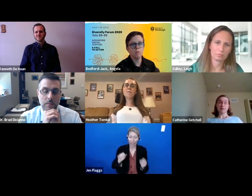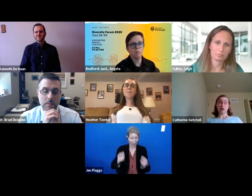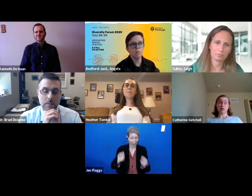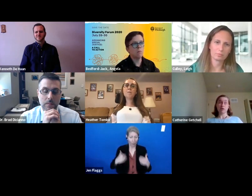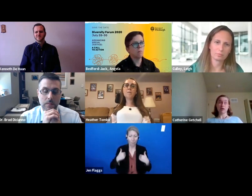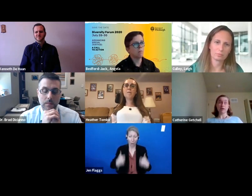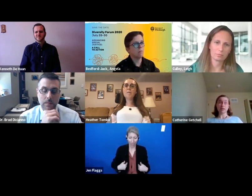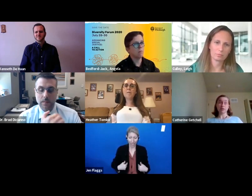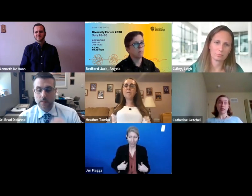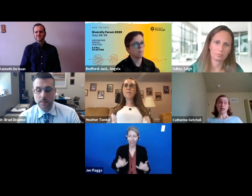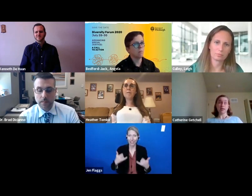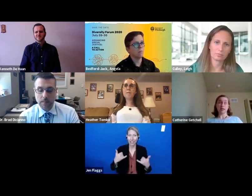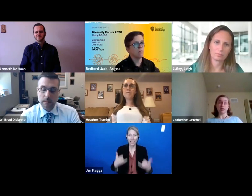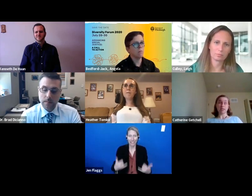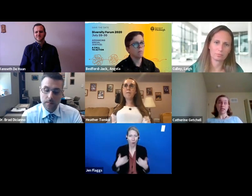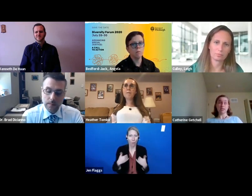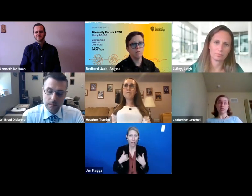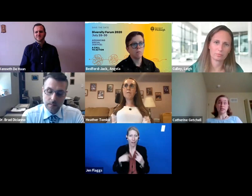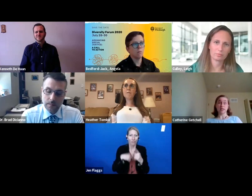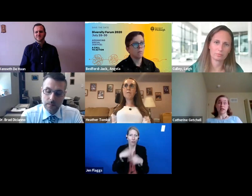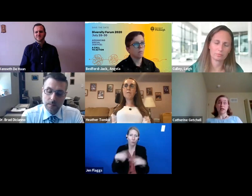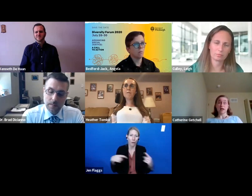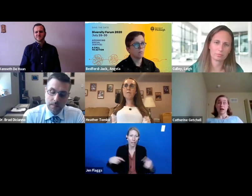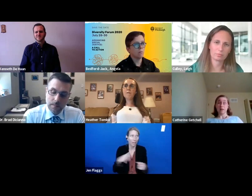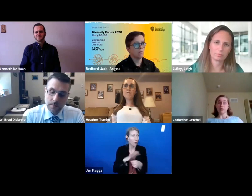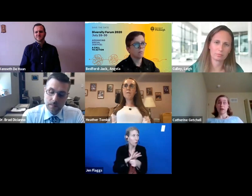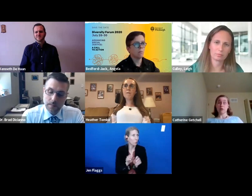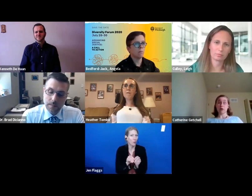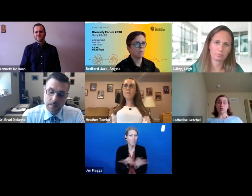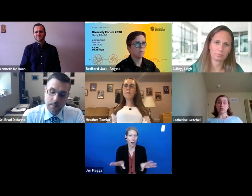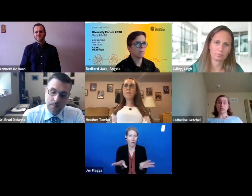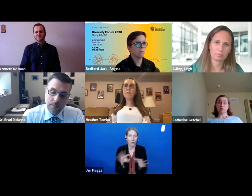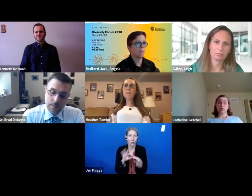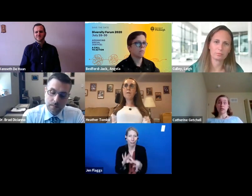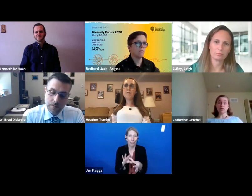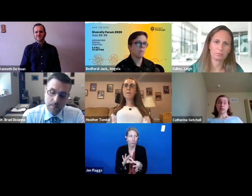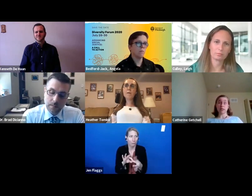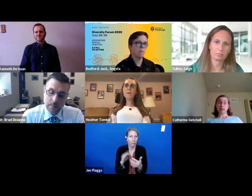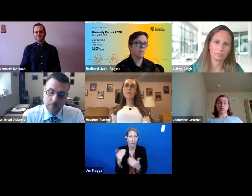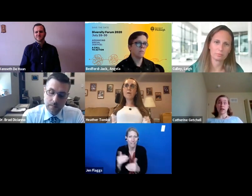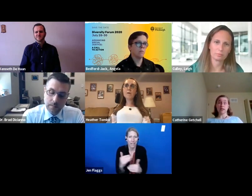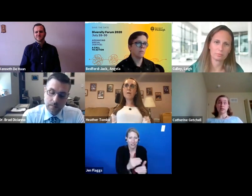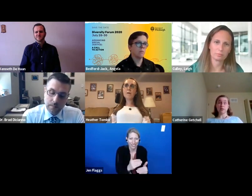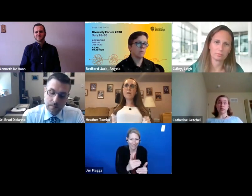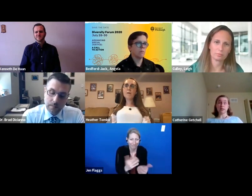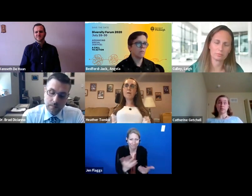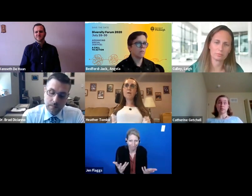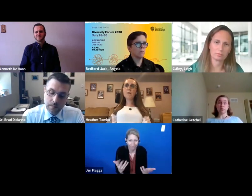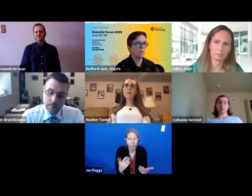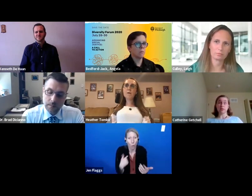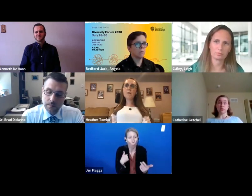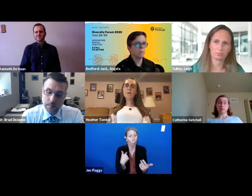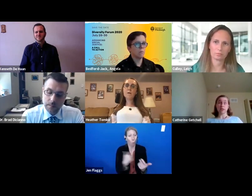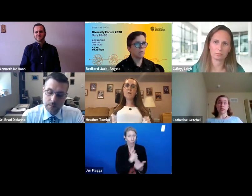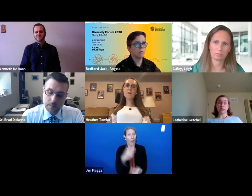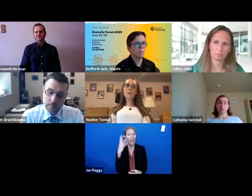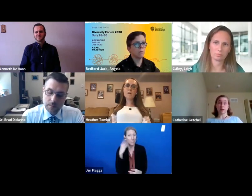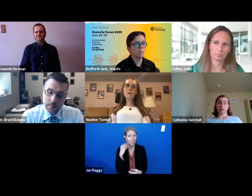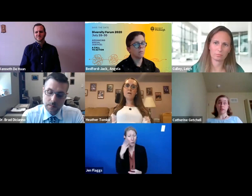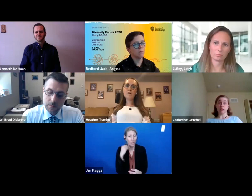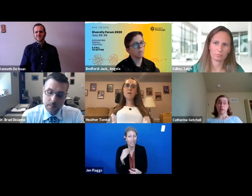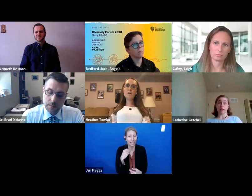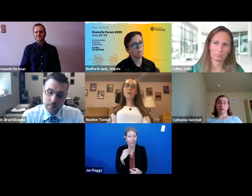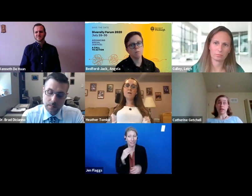know, variety of coronavirus-related limitations. And we're all experiencing the kinds of things that sometimes people with